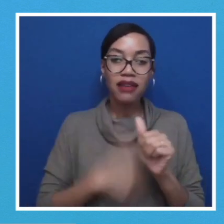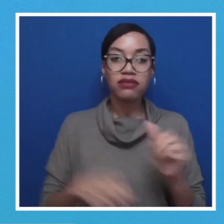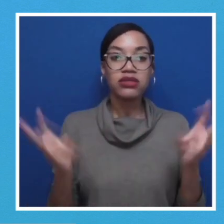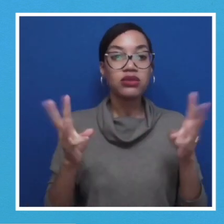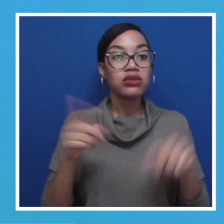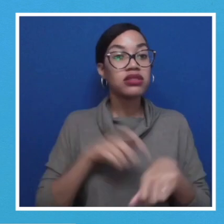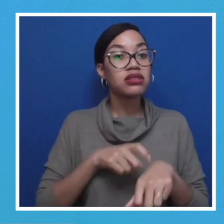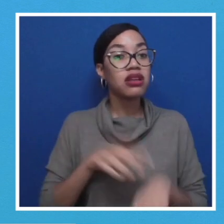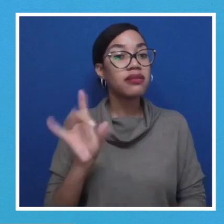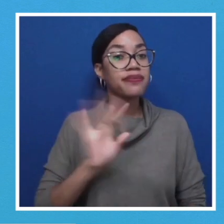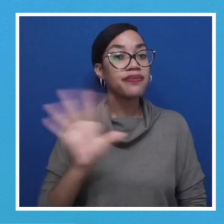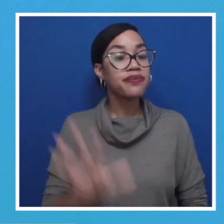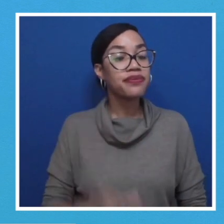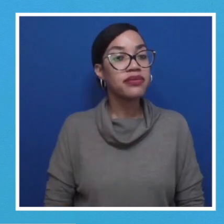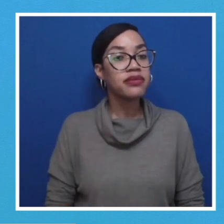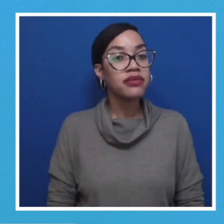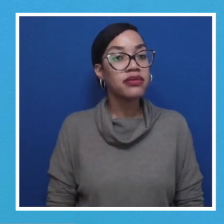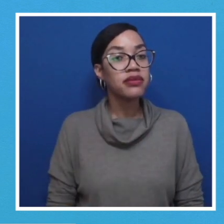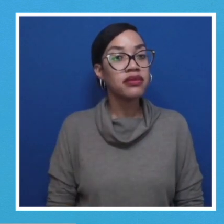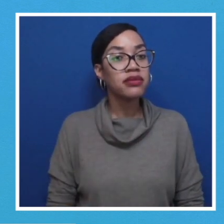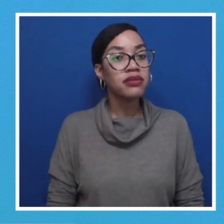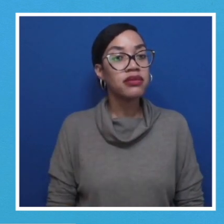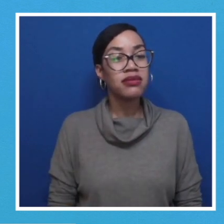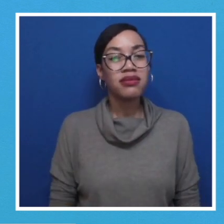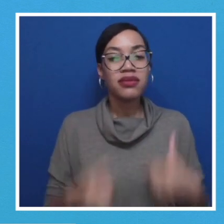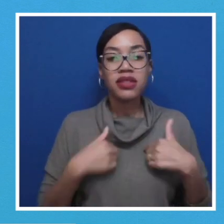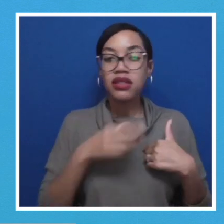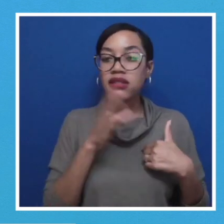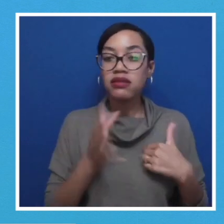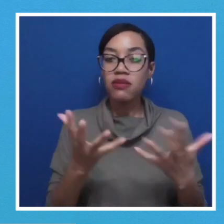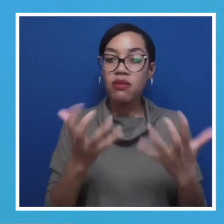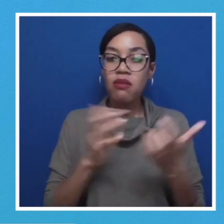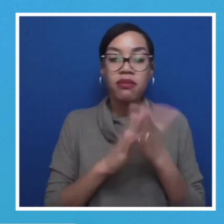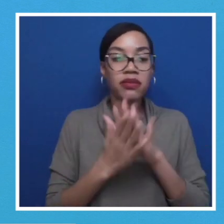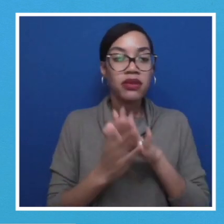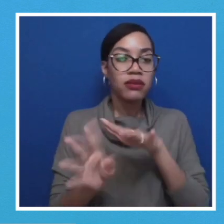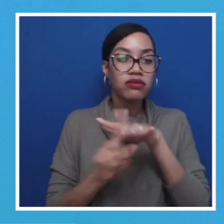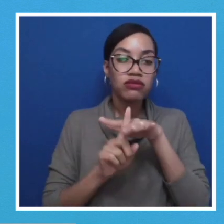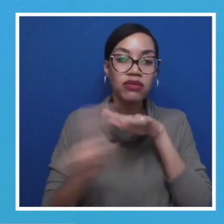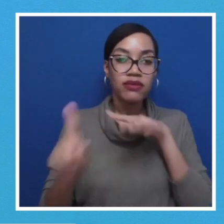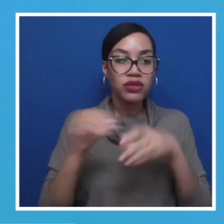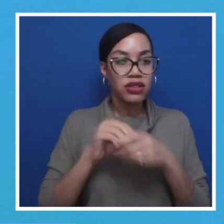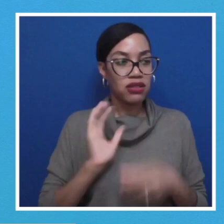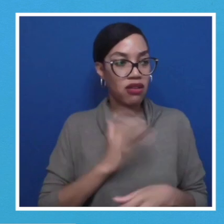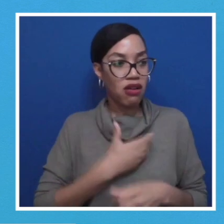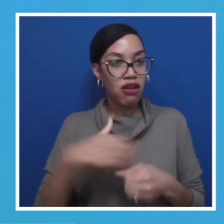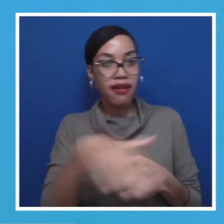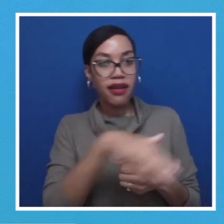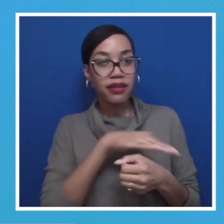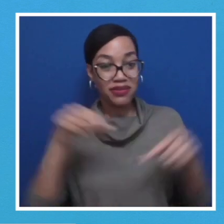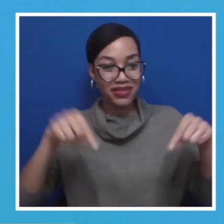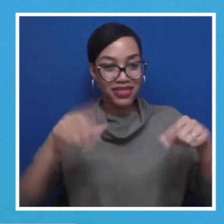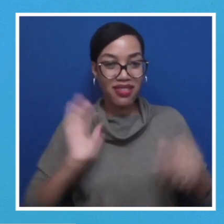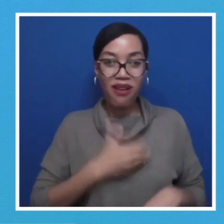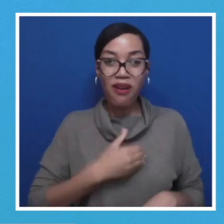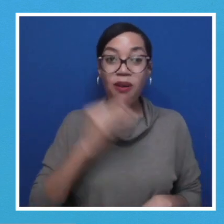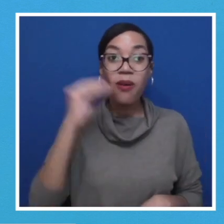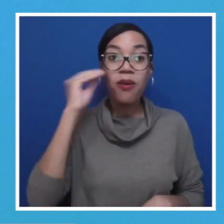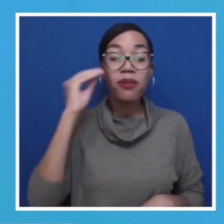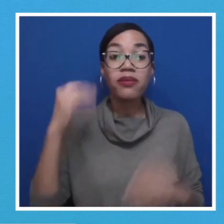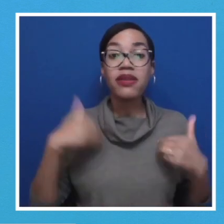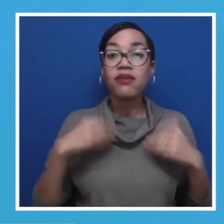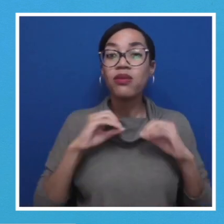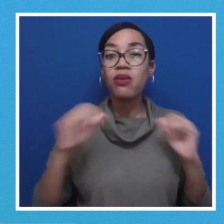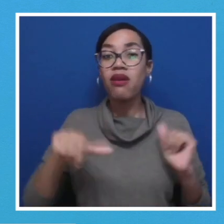I'll never be a refugee in our own territory, ever. This is home. We have nowhere to go. This is home. We're not going